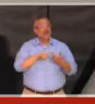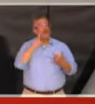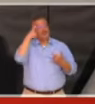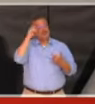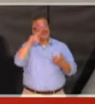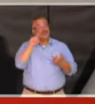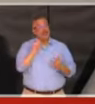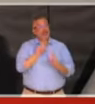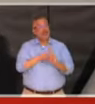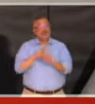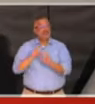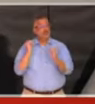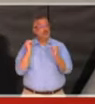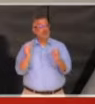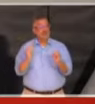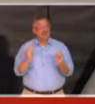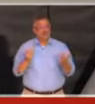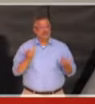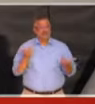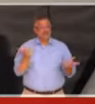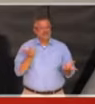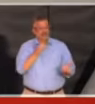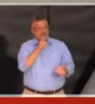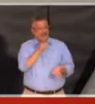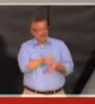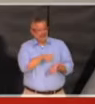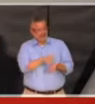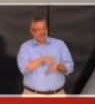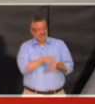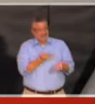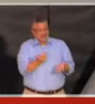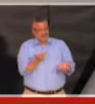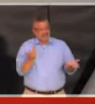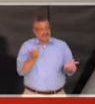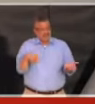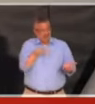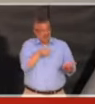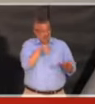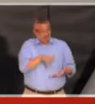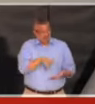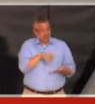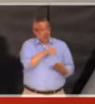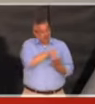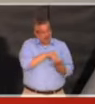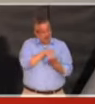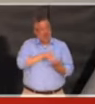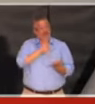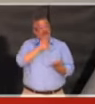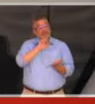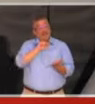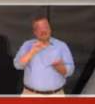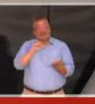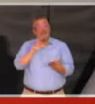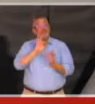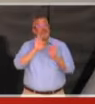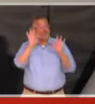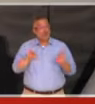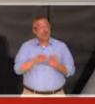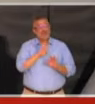Act applications. We can't have that, because we know that for students that fill out the financial aid form, they